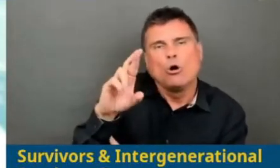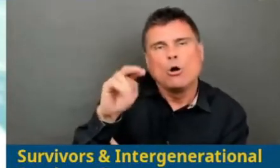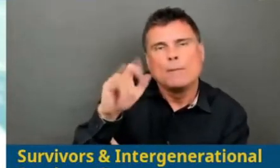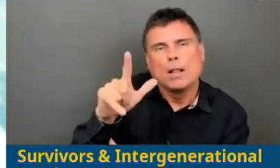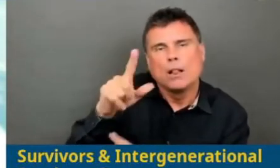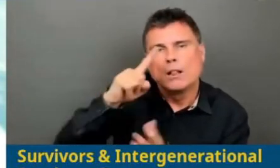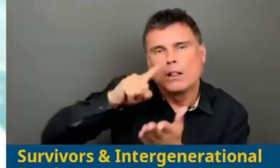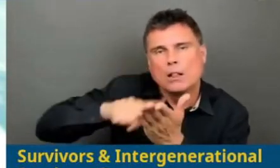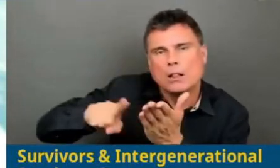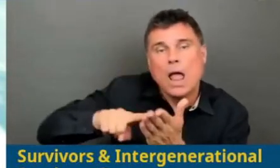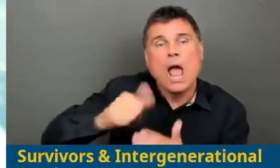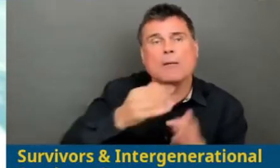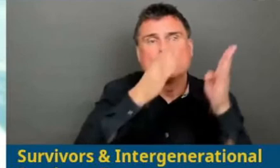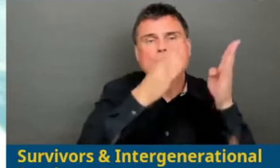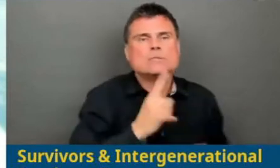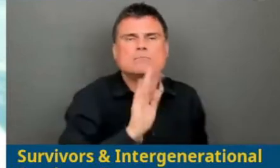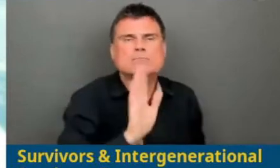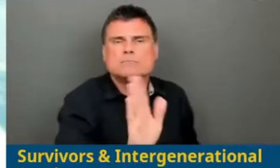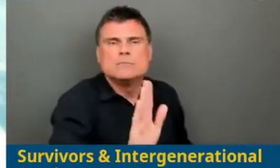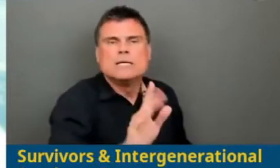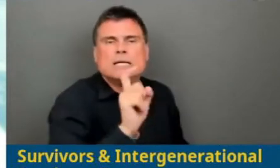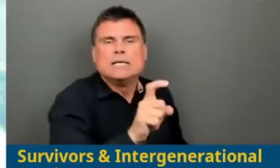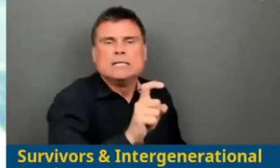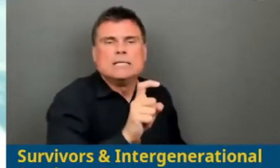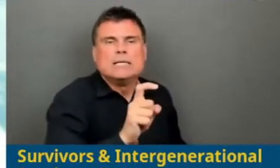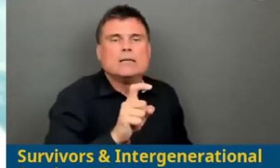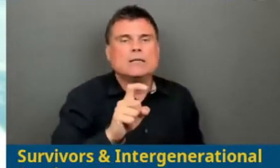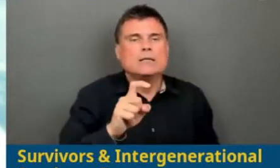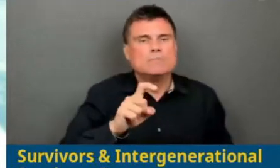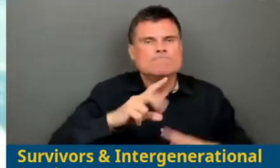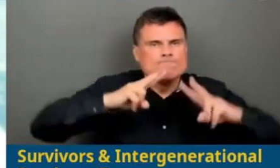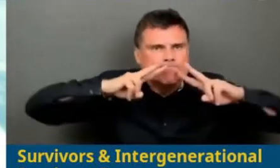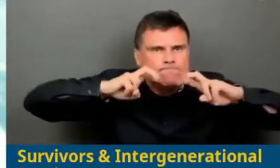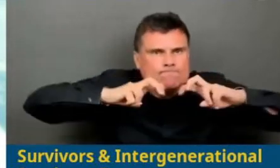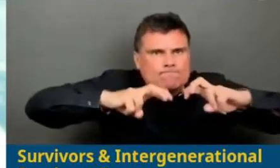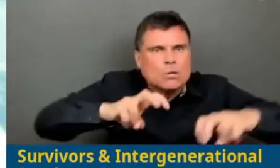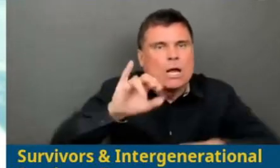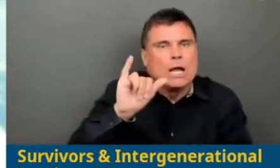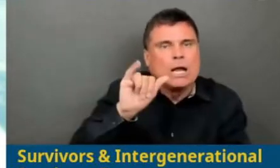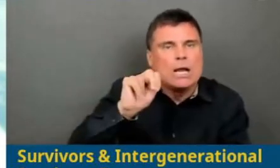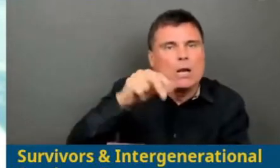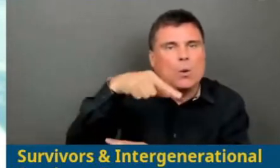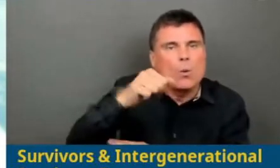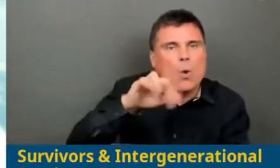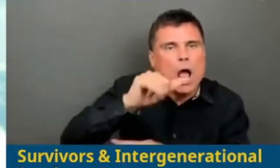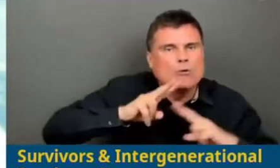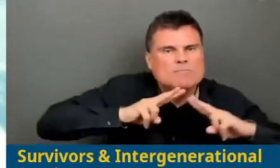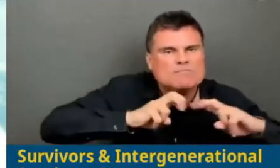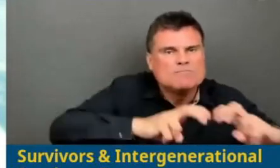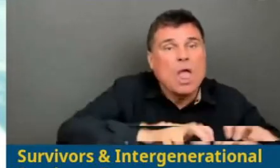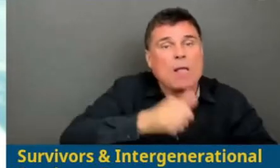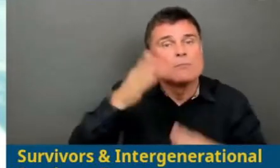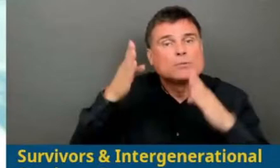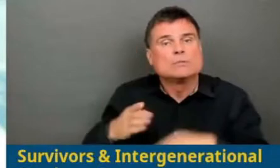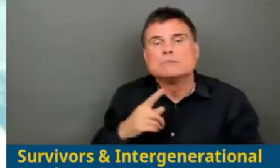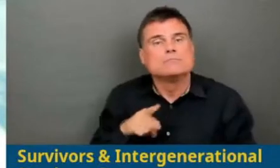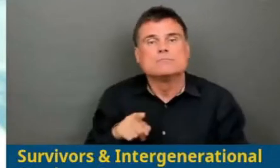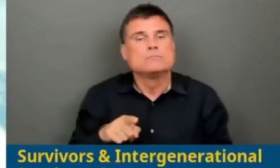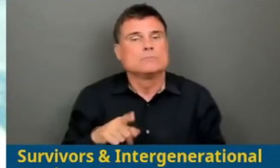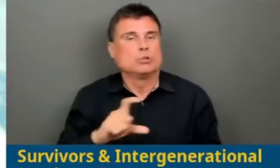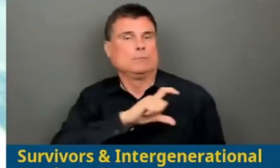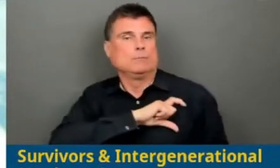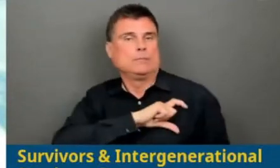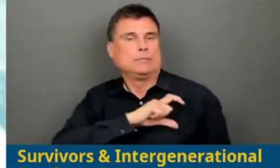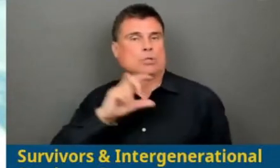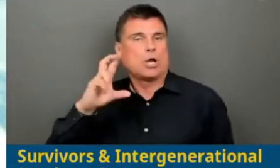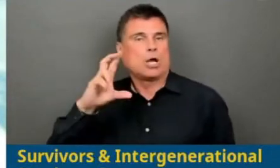There have been suggestions that we simply allow the RCMP to do their work in collaboration with Crown Counsel. There is a role for the federal